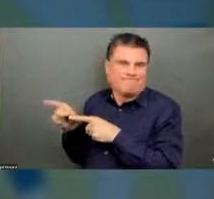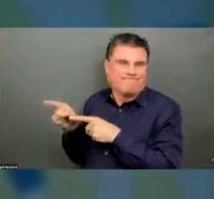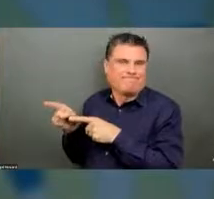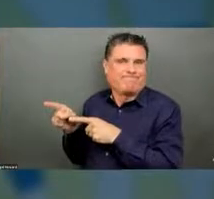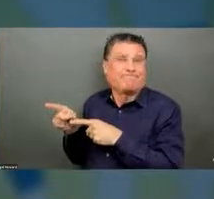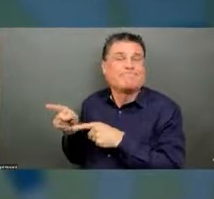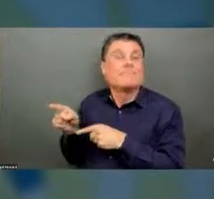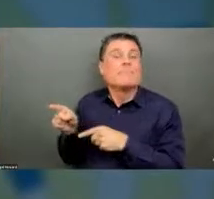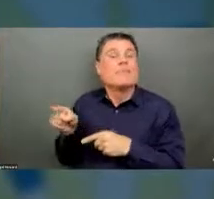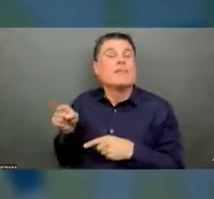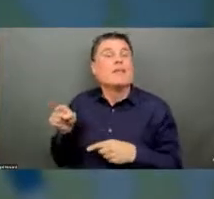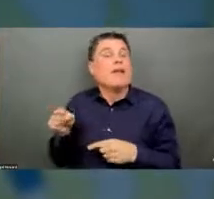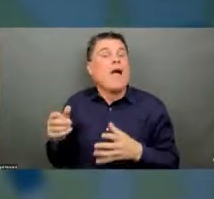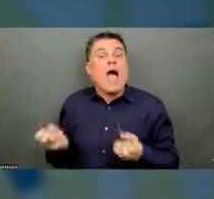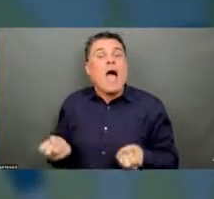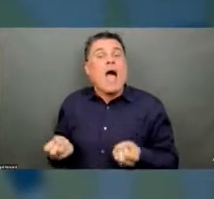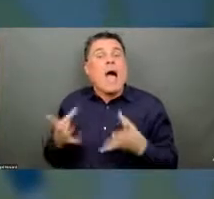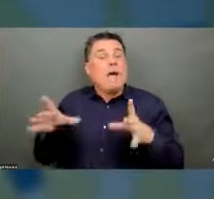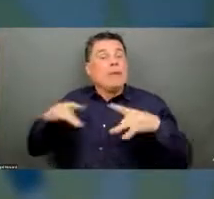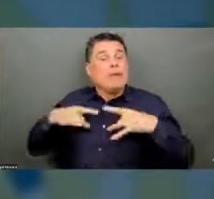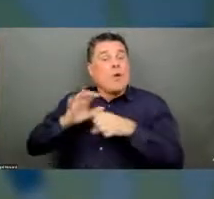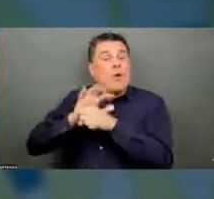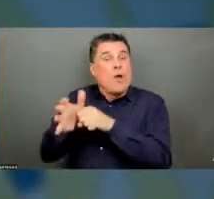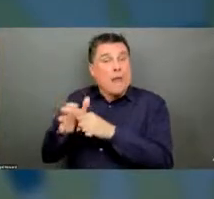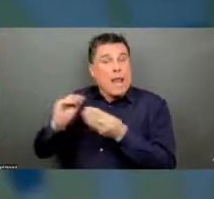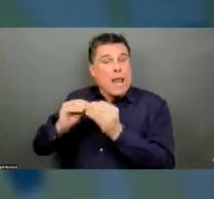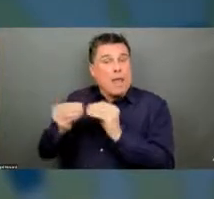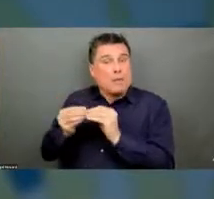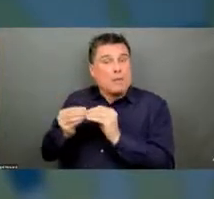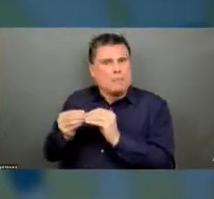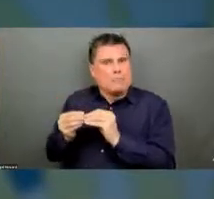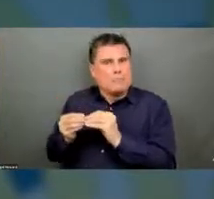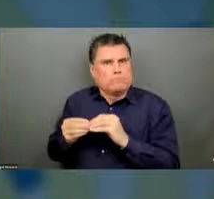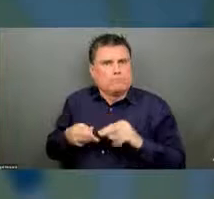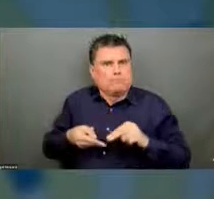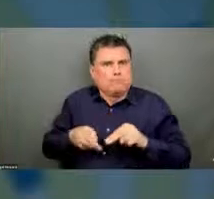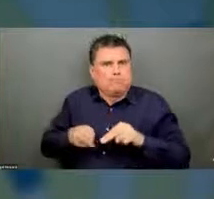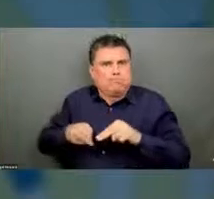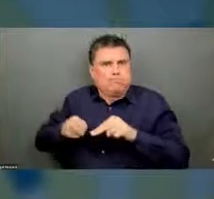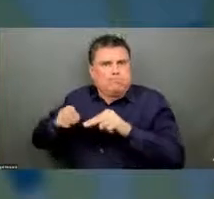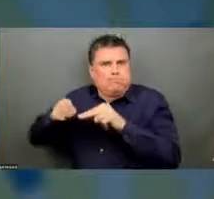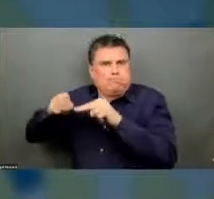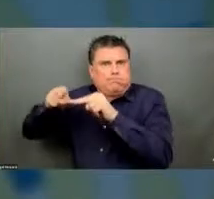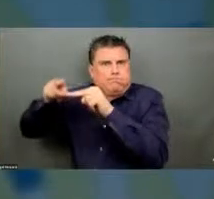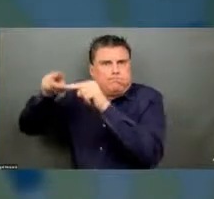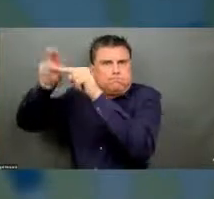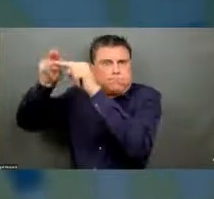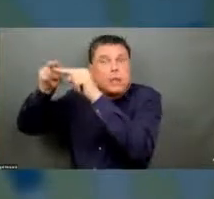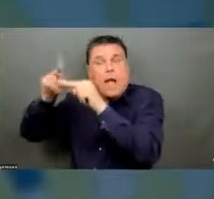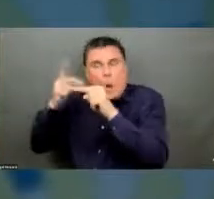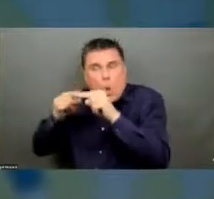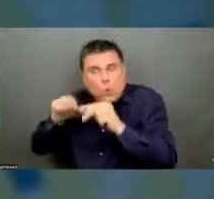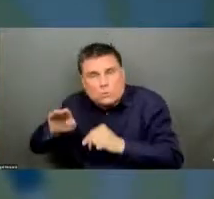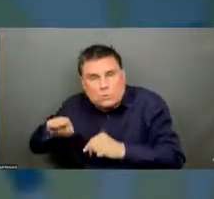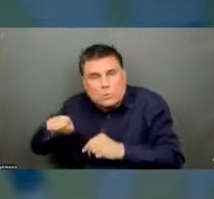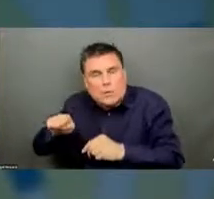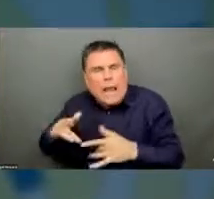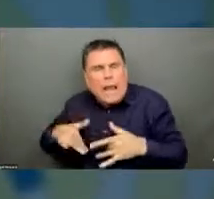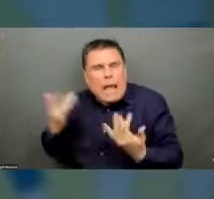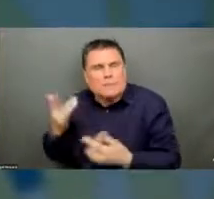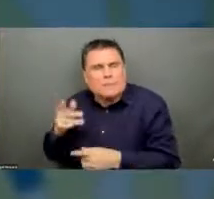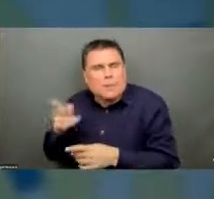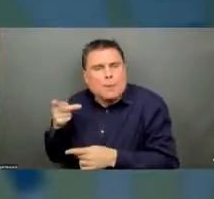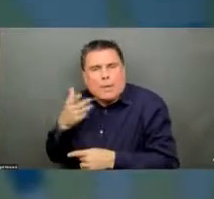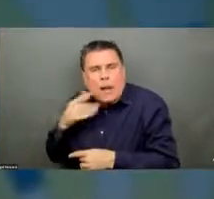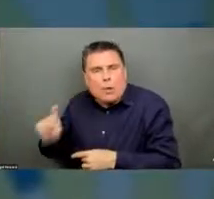spread exponentially, more people required hospitalizations, and sadly, more people have died. We've